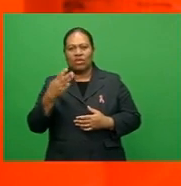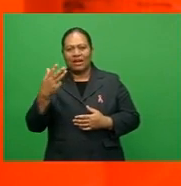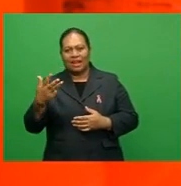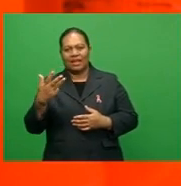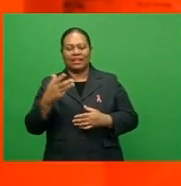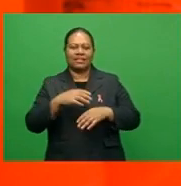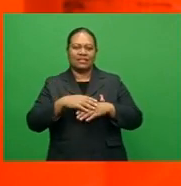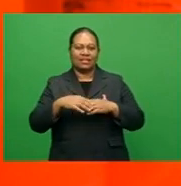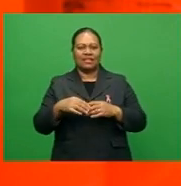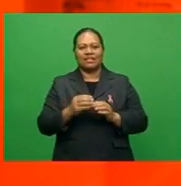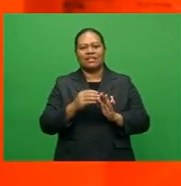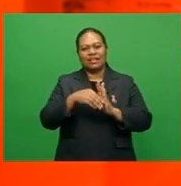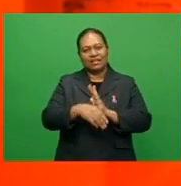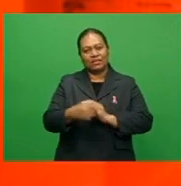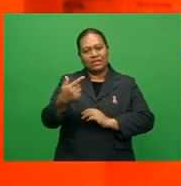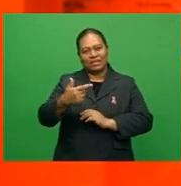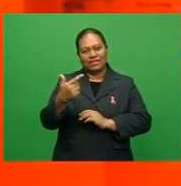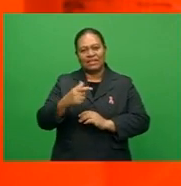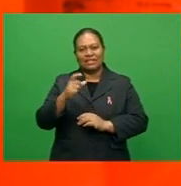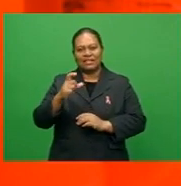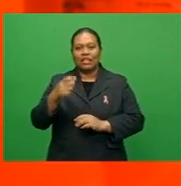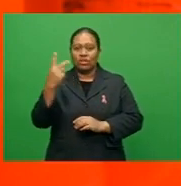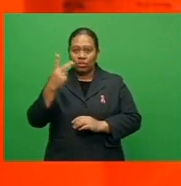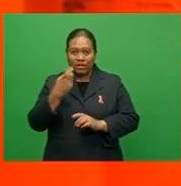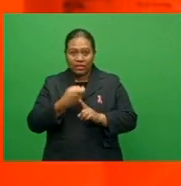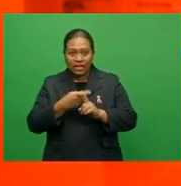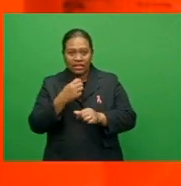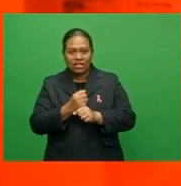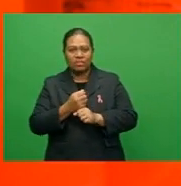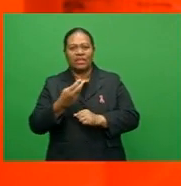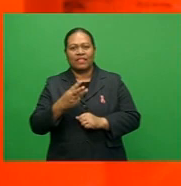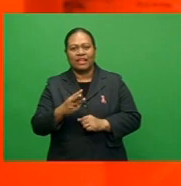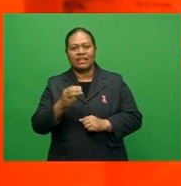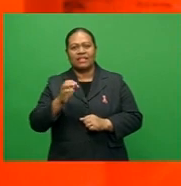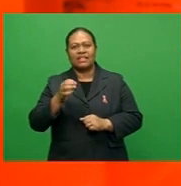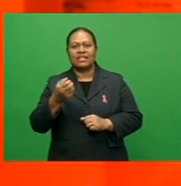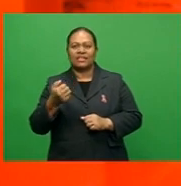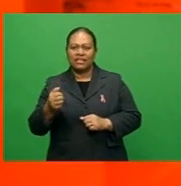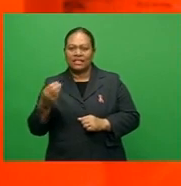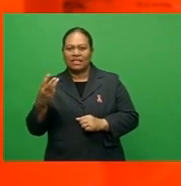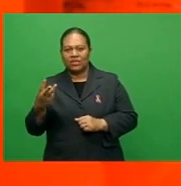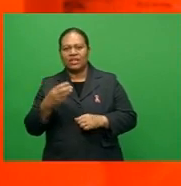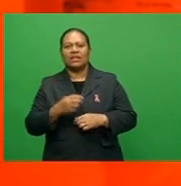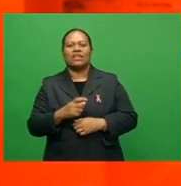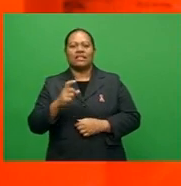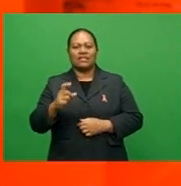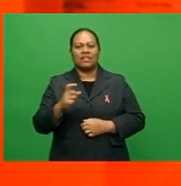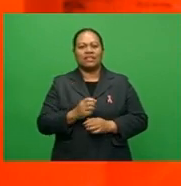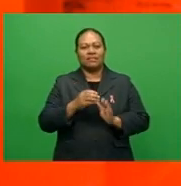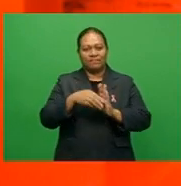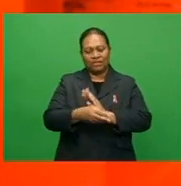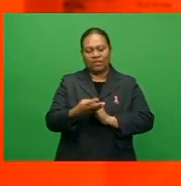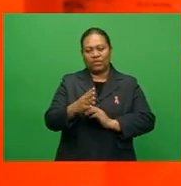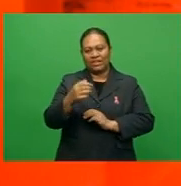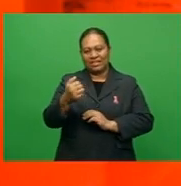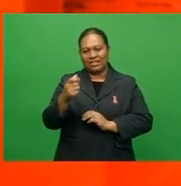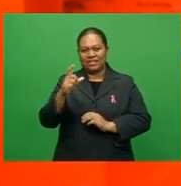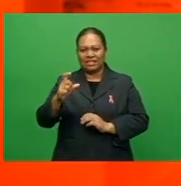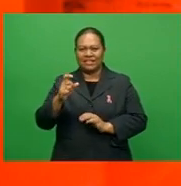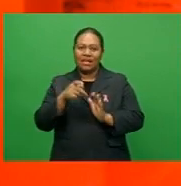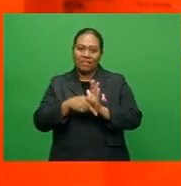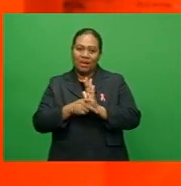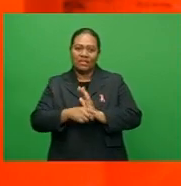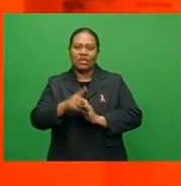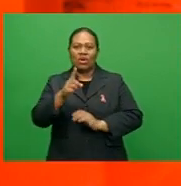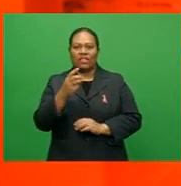of 17 cents. A 12 kg cylinder will retail at $30.63, a decrease of 46 cents. The price of